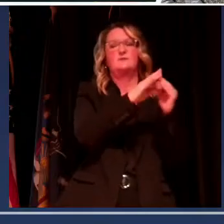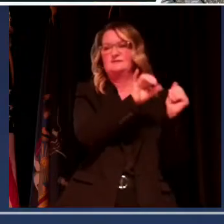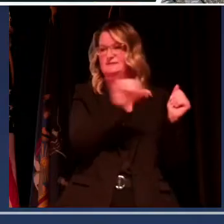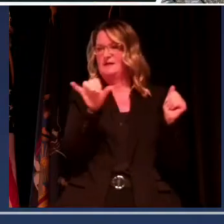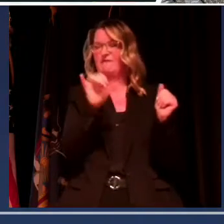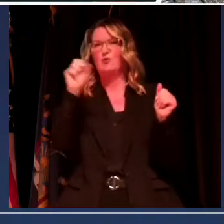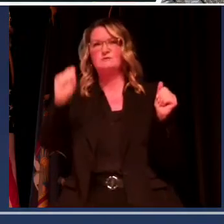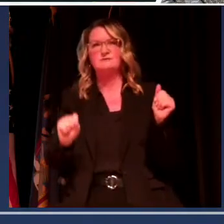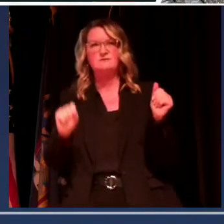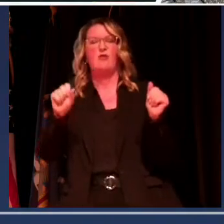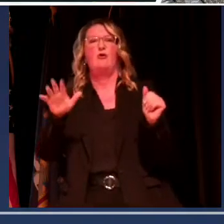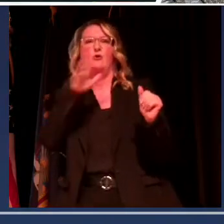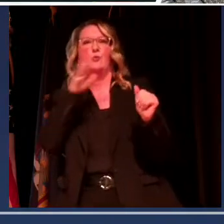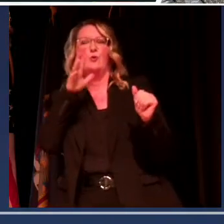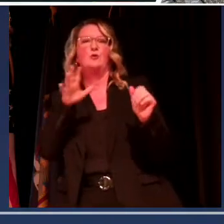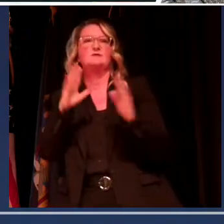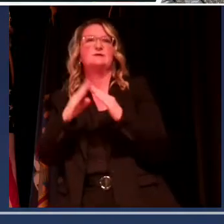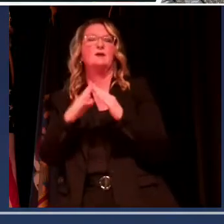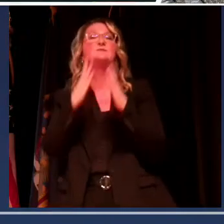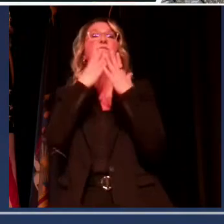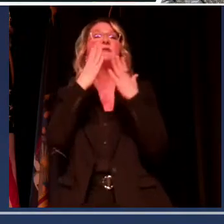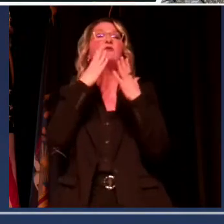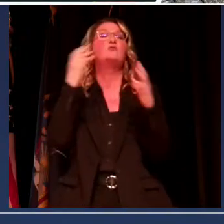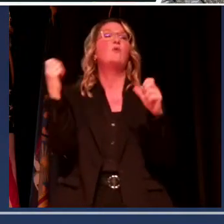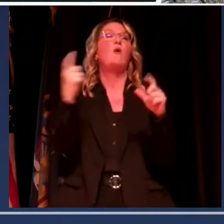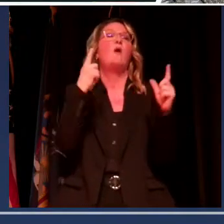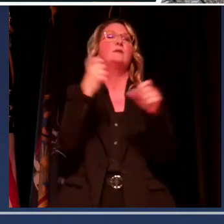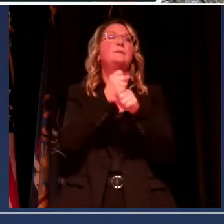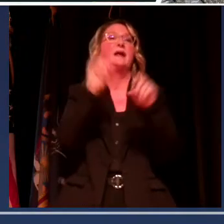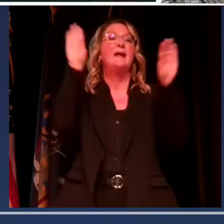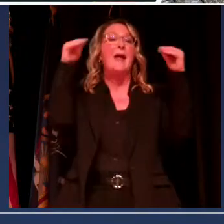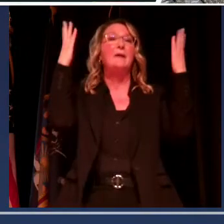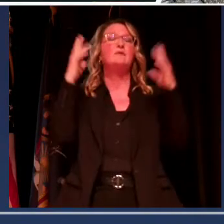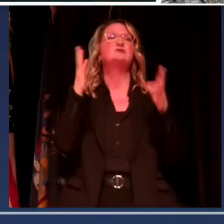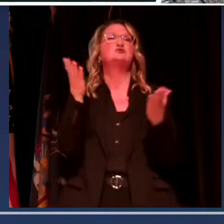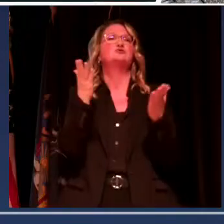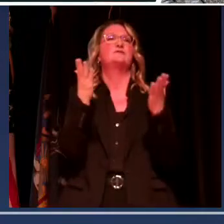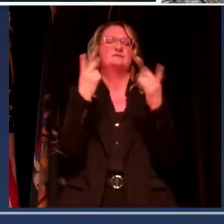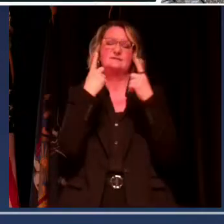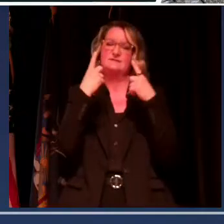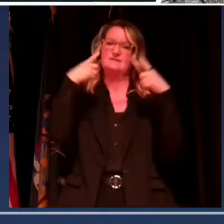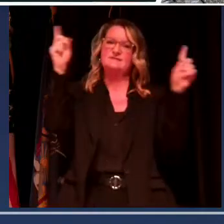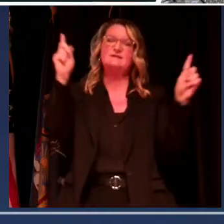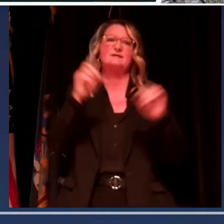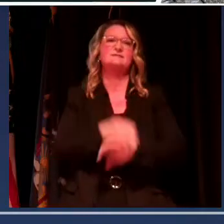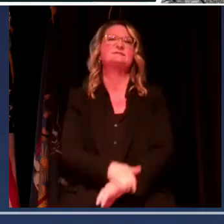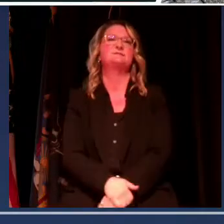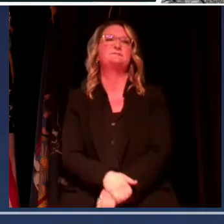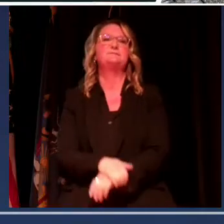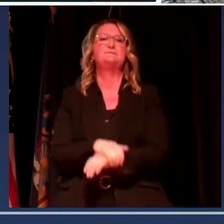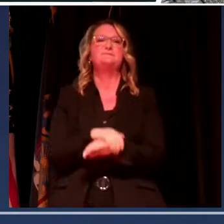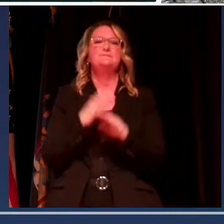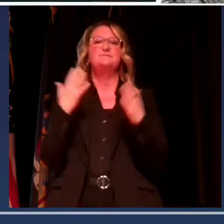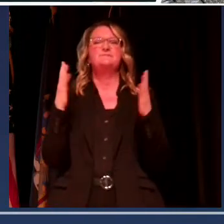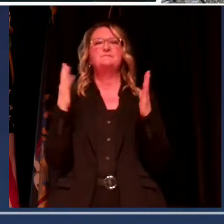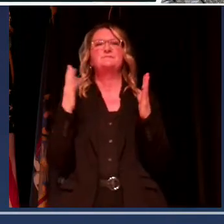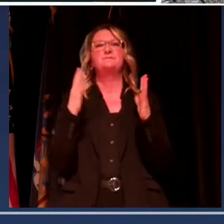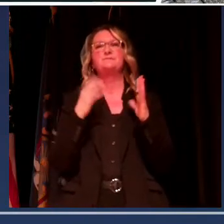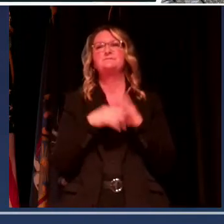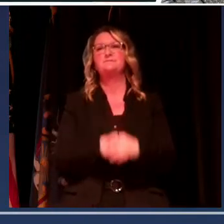southern rural towns. And thank you to all who made the ambulance service the success it is.